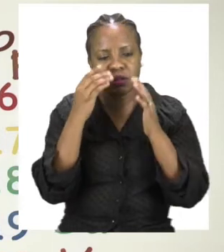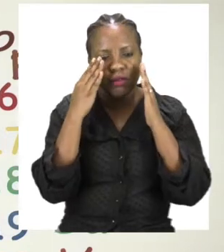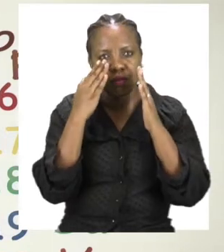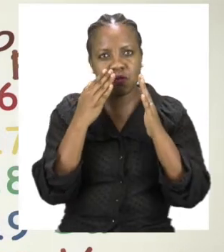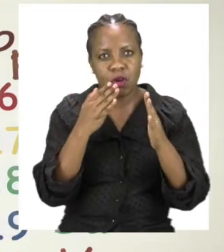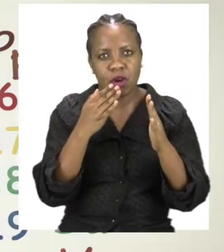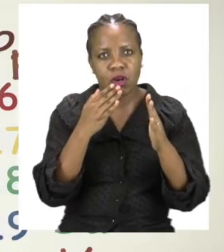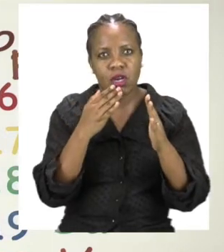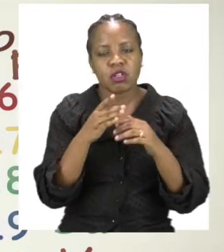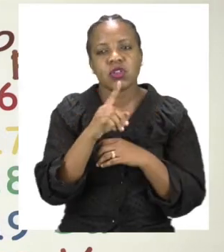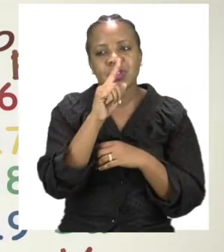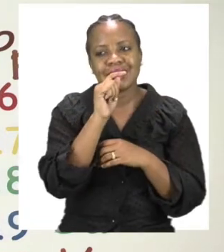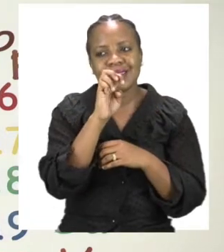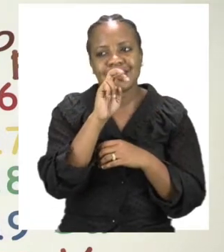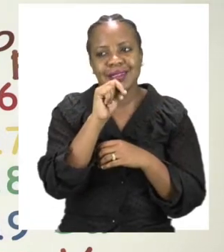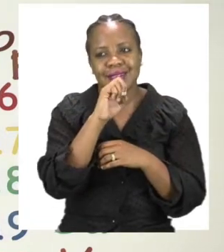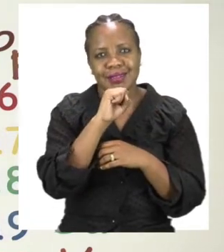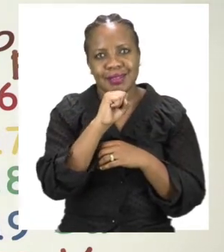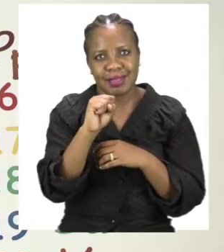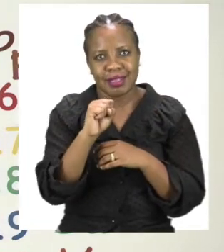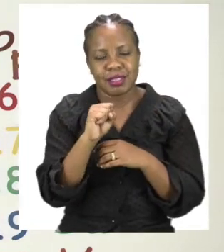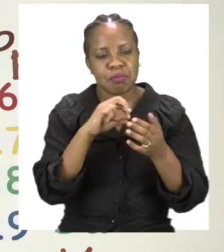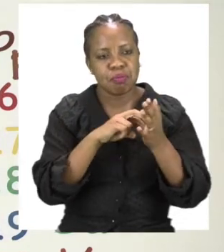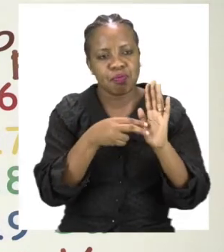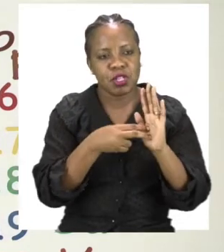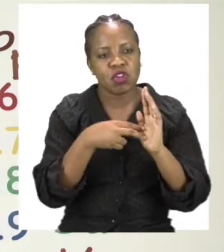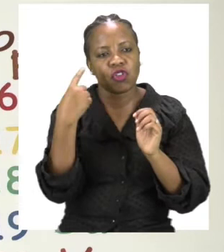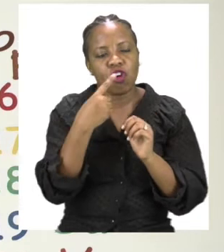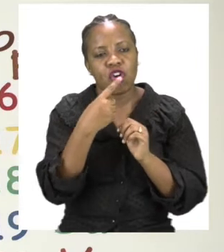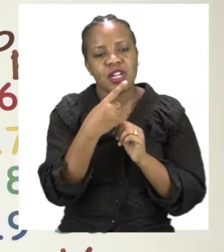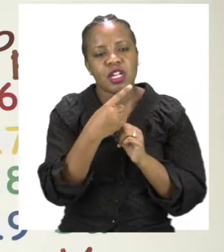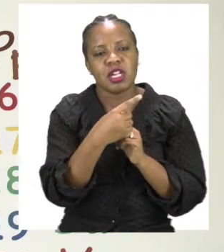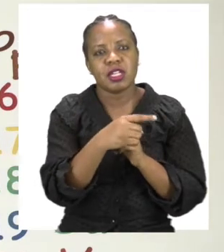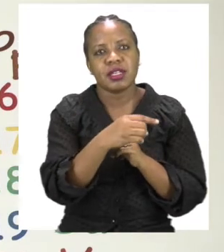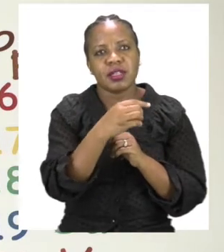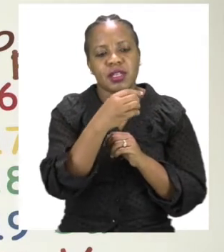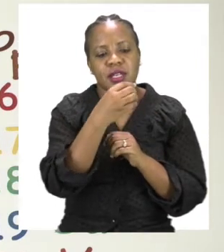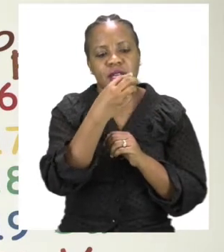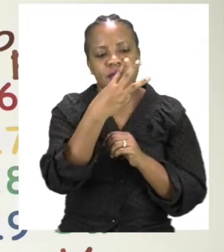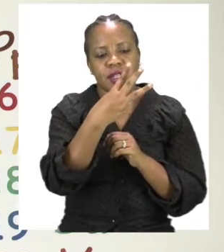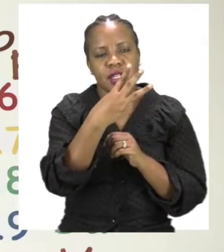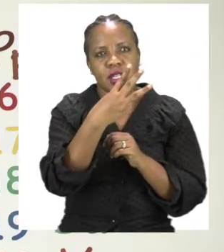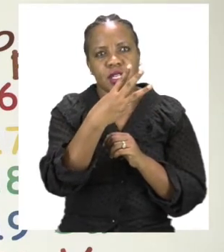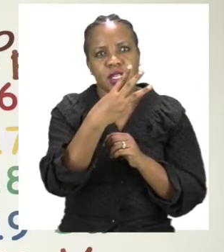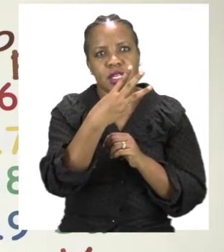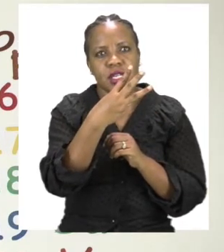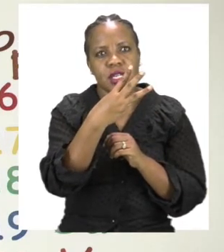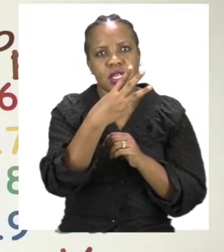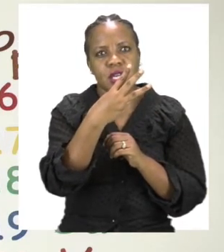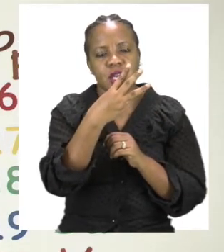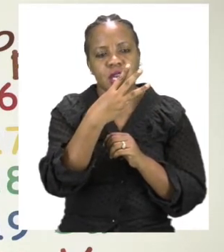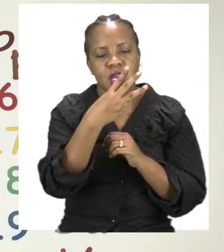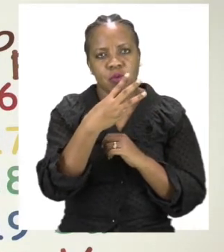the 4. Then when we are done adding, we will put our answer on top. But in